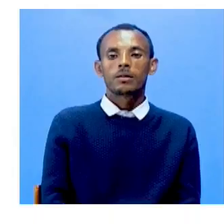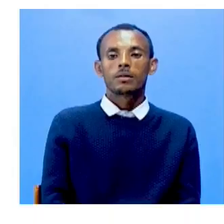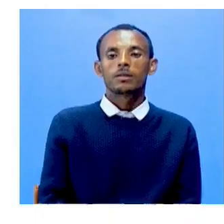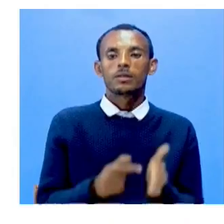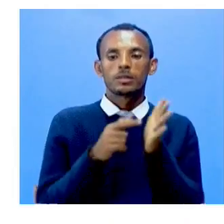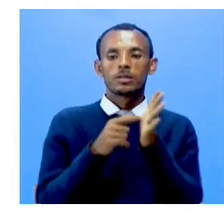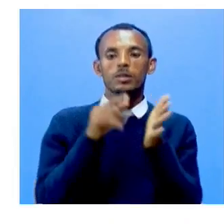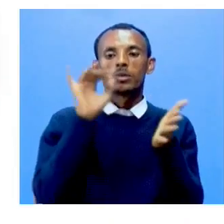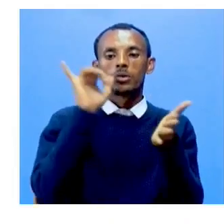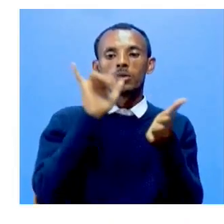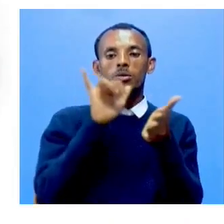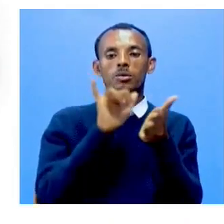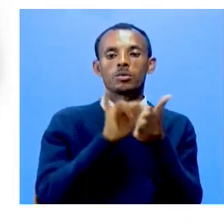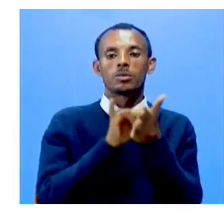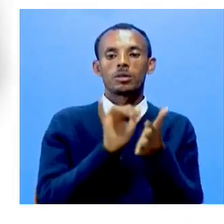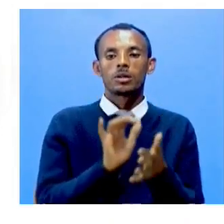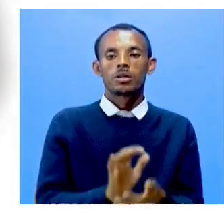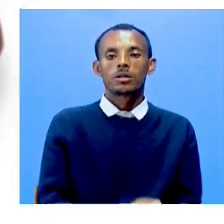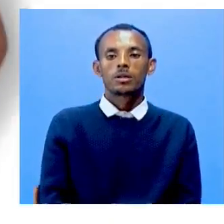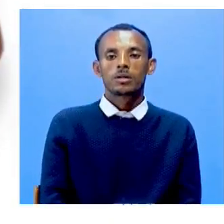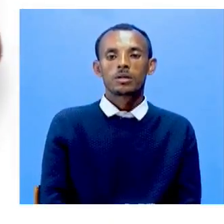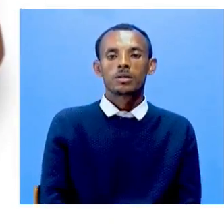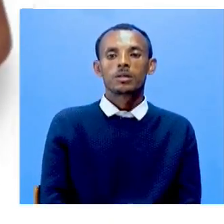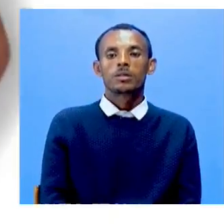show that